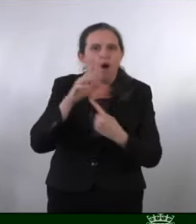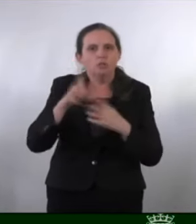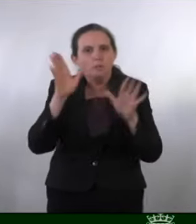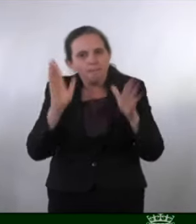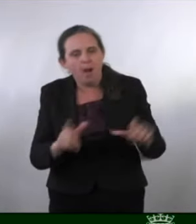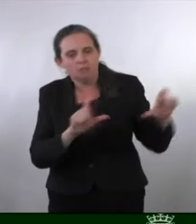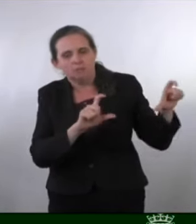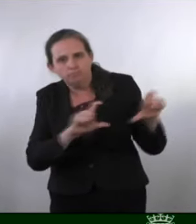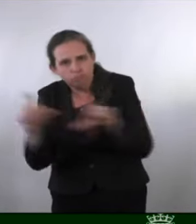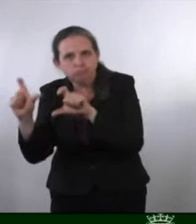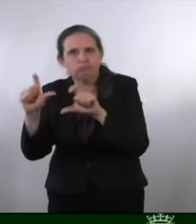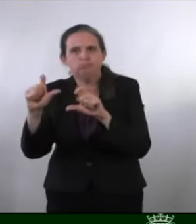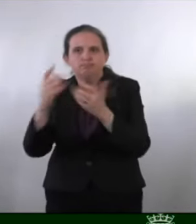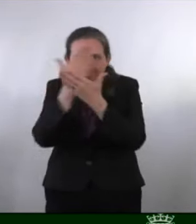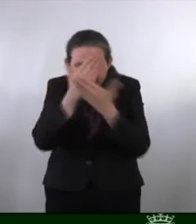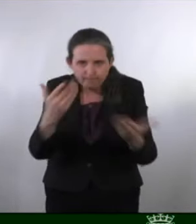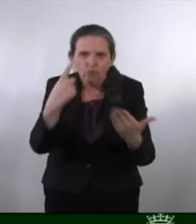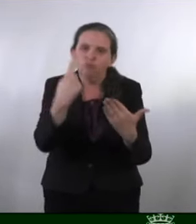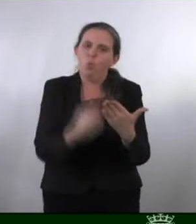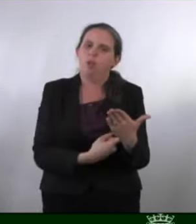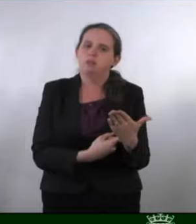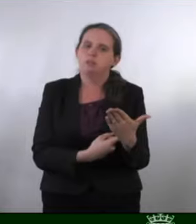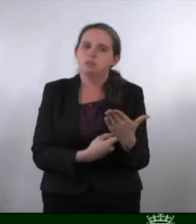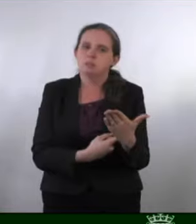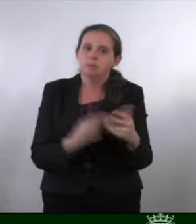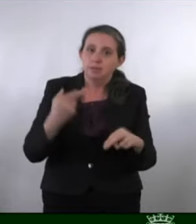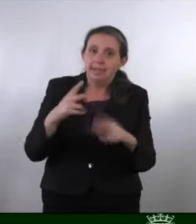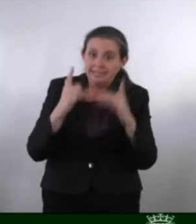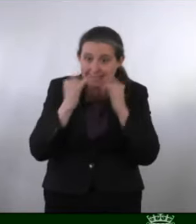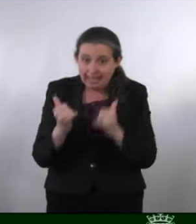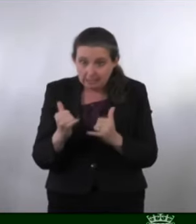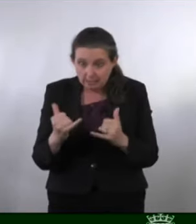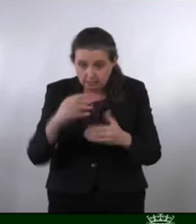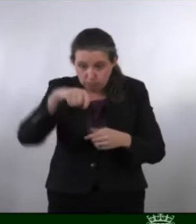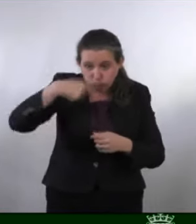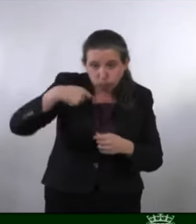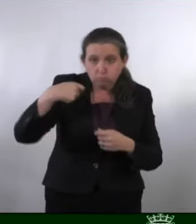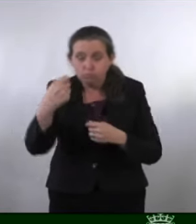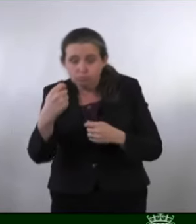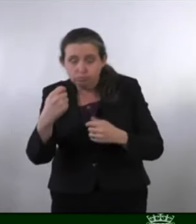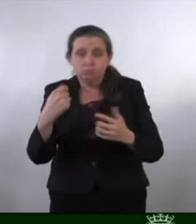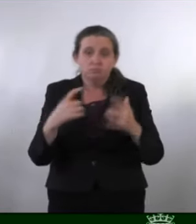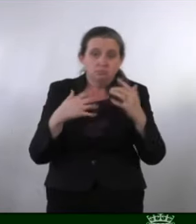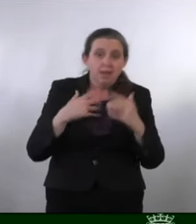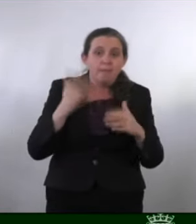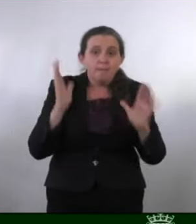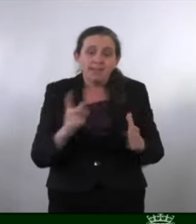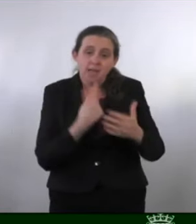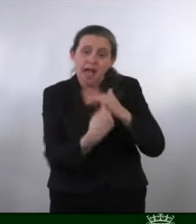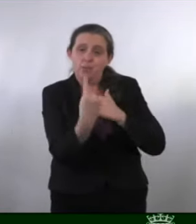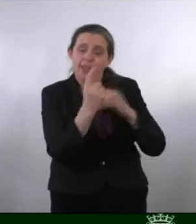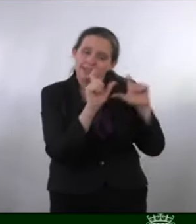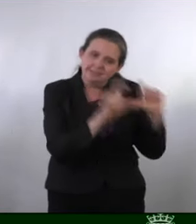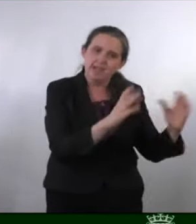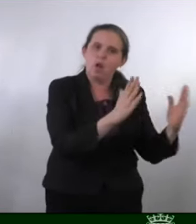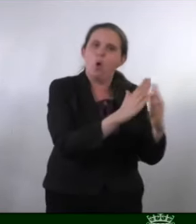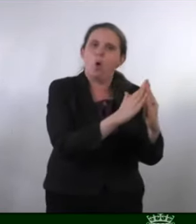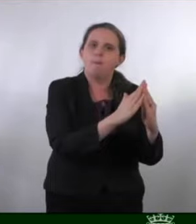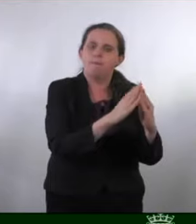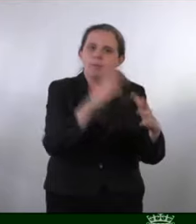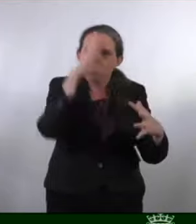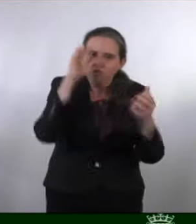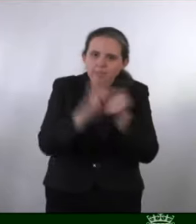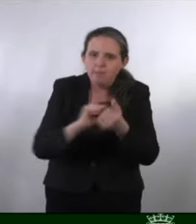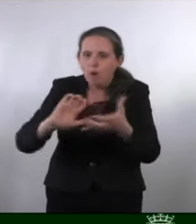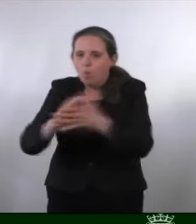rules, getting tested and self-isolating when instructed, remembering hands, space, and pulling together for one final push to